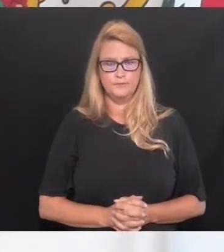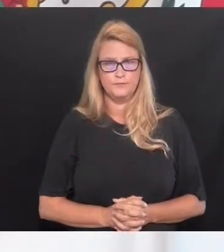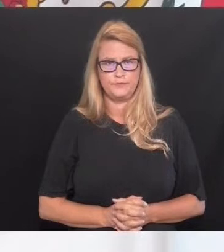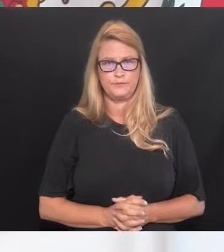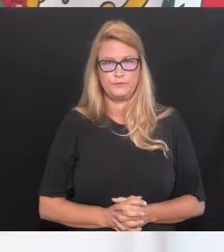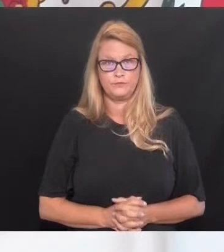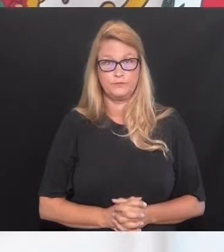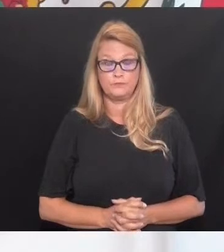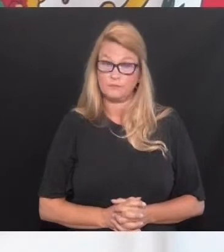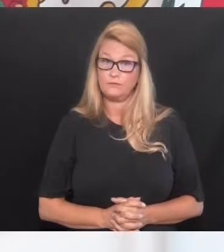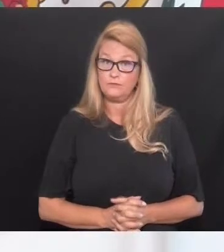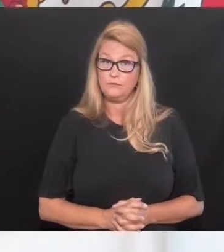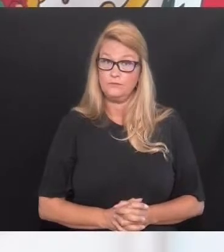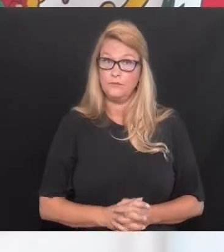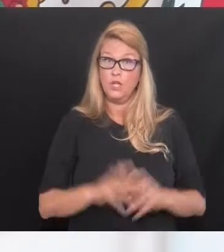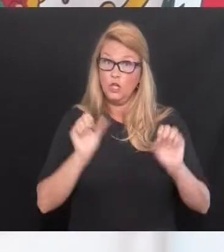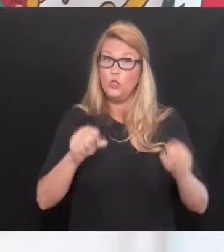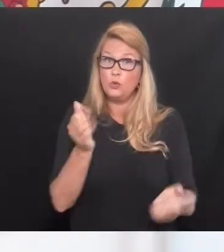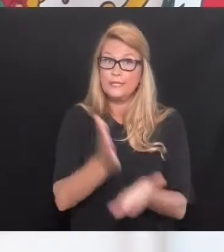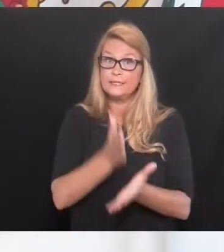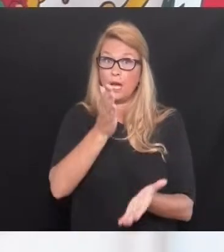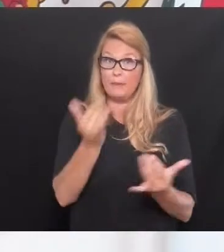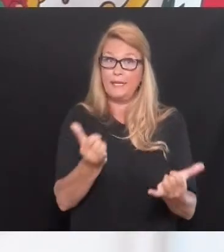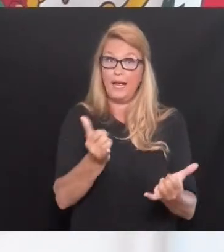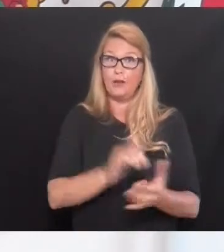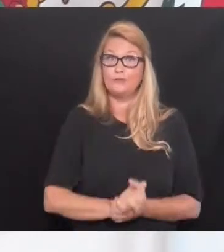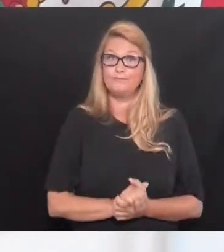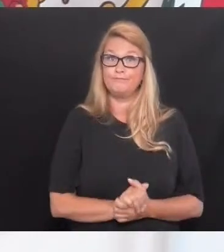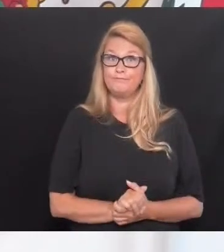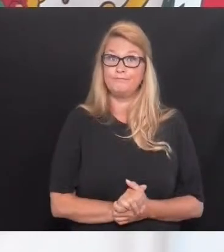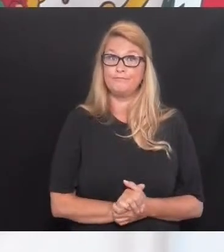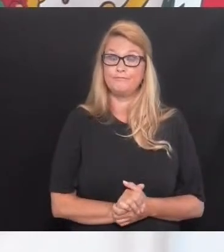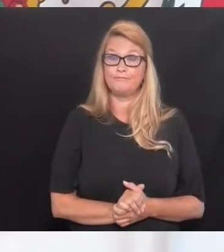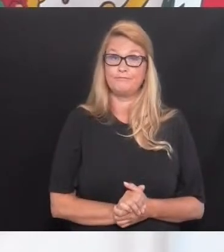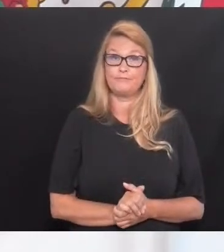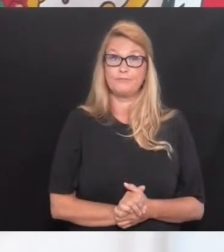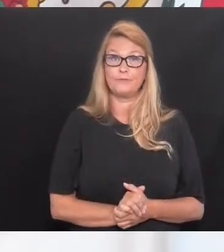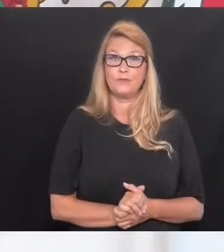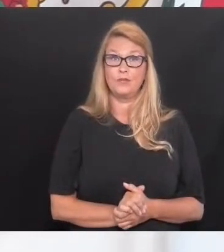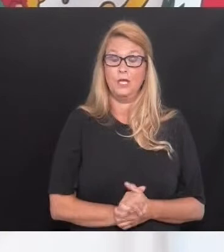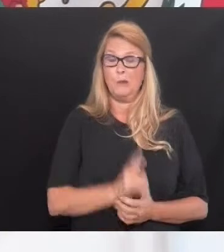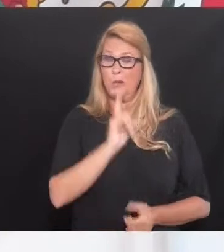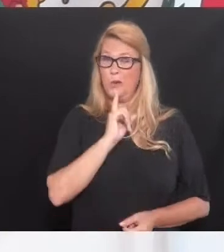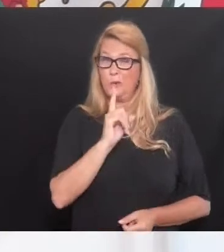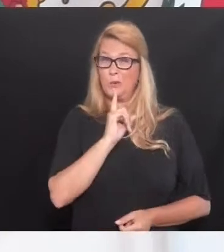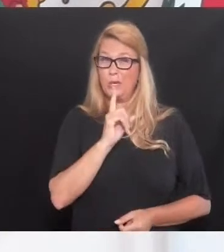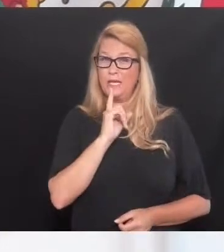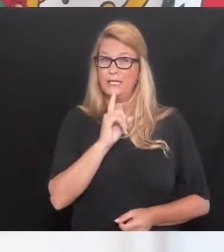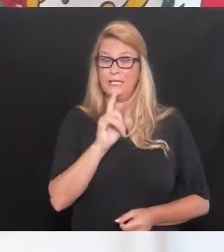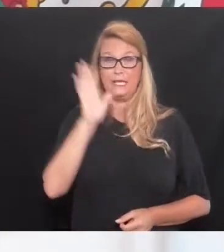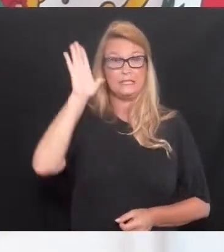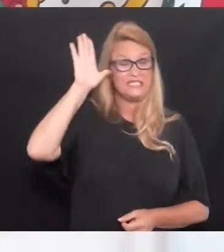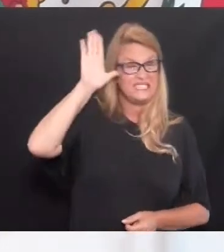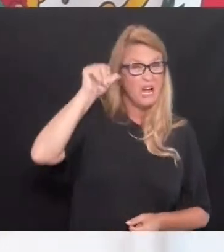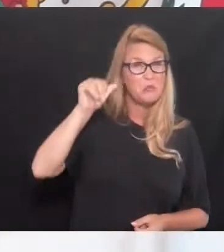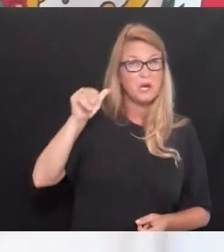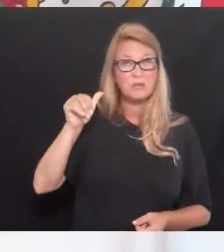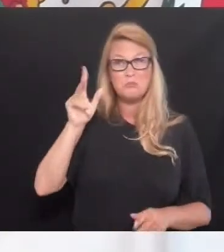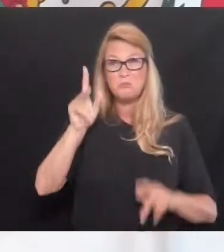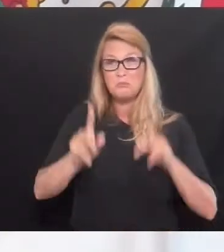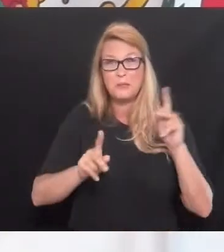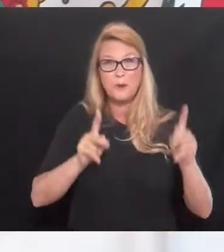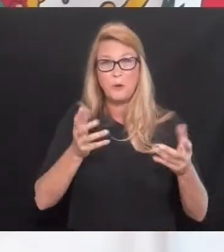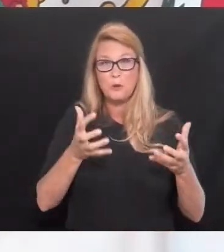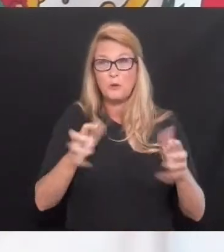We can stop it. We can stop it. But really and truly, our hesitancy or stubbornness or whatever you want to call